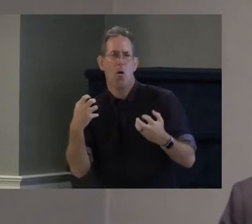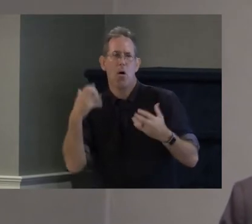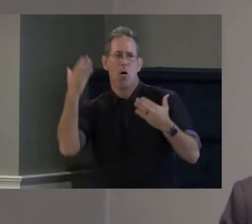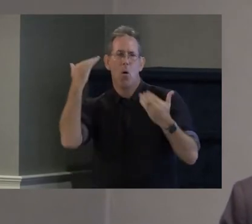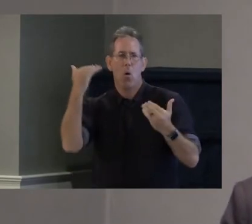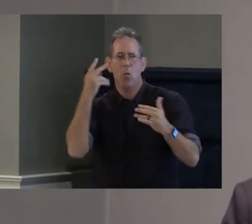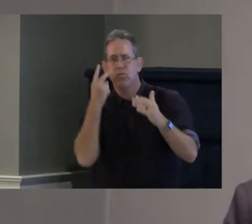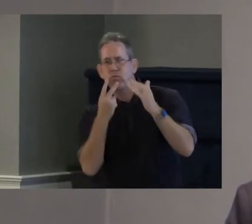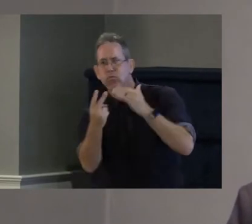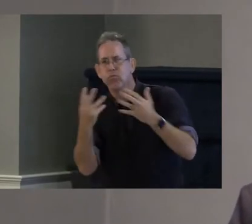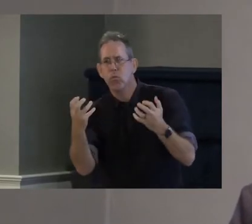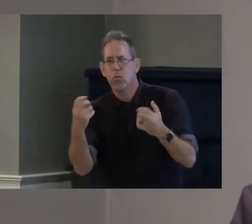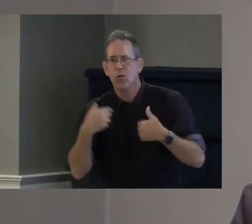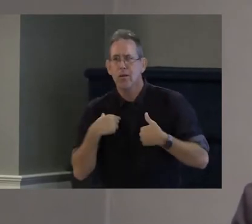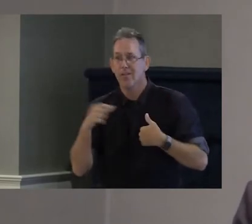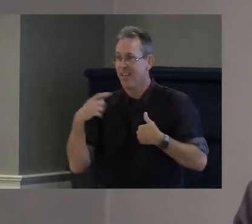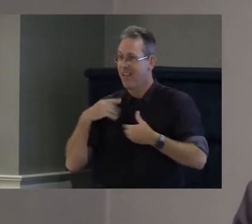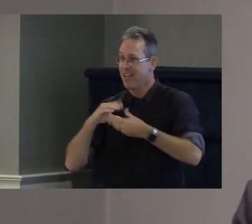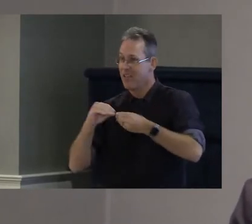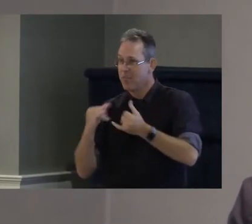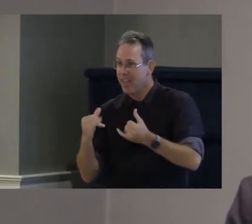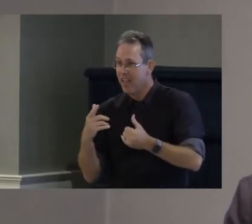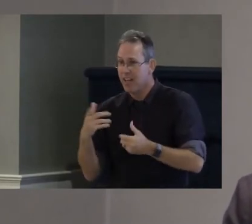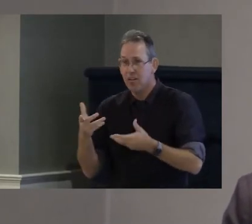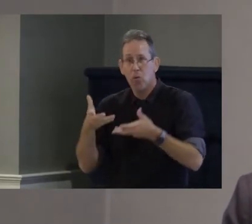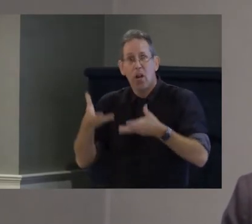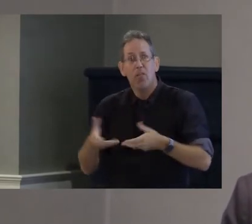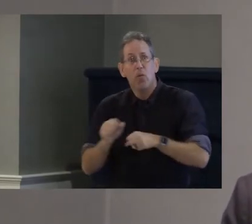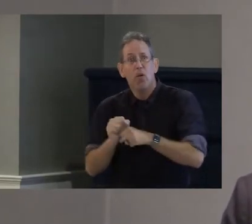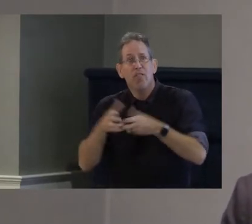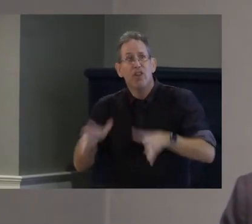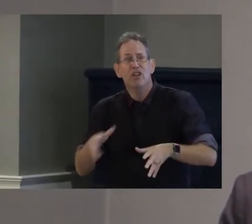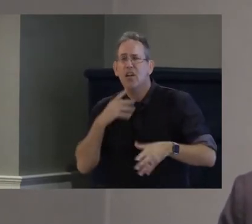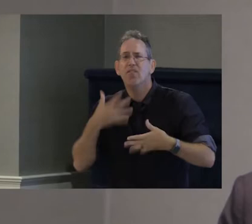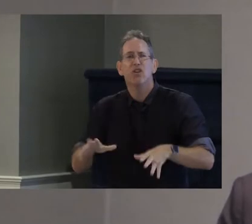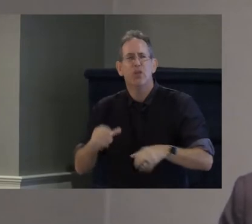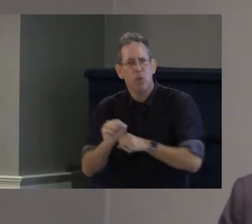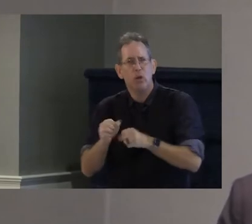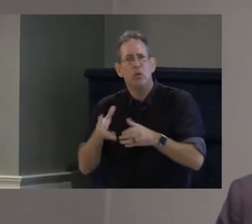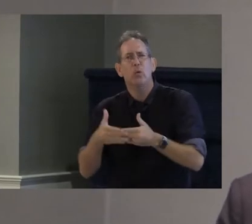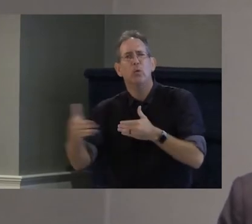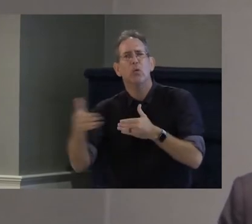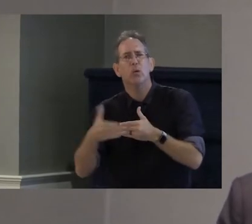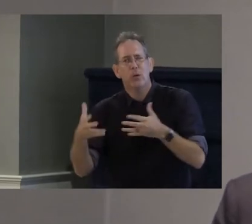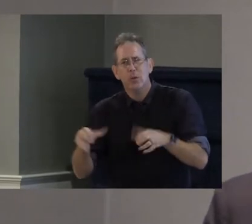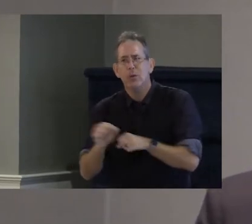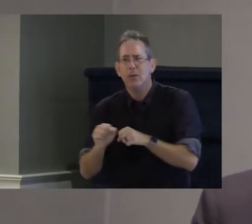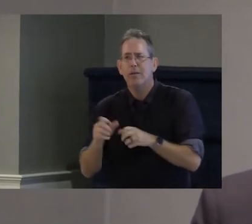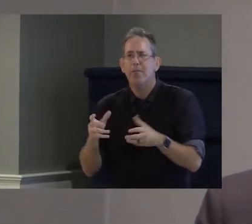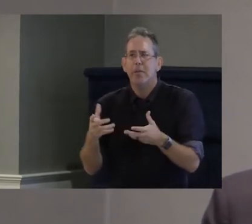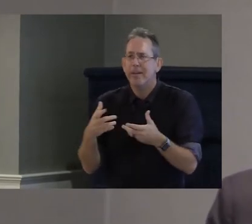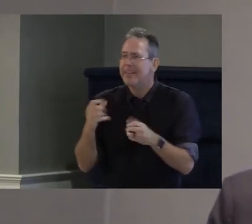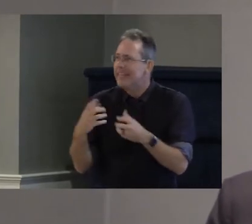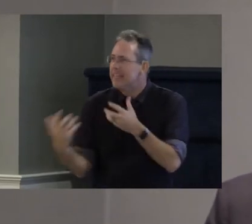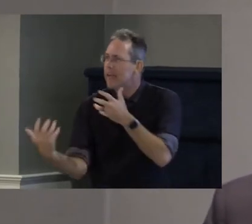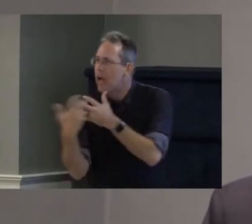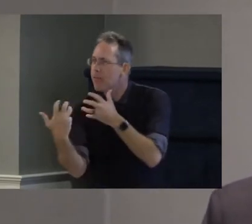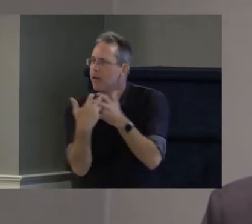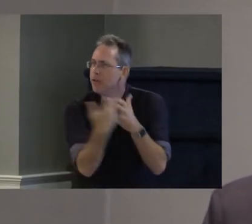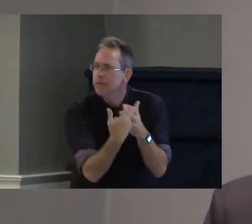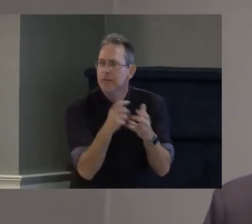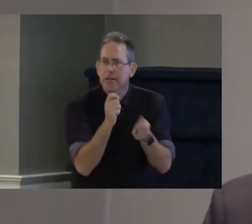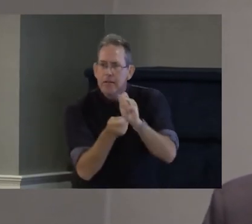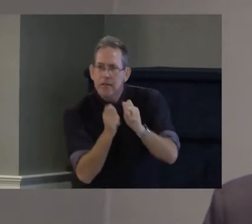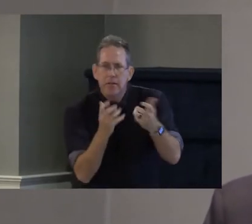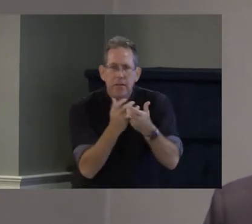much work there is yet to go, in the fundamental areas of public accommodation, and employment, and transportation,